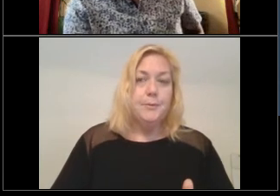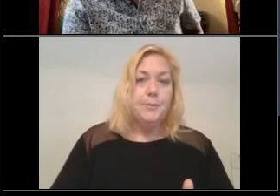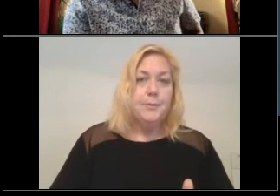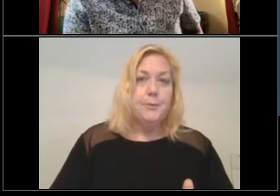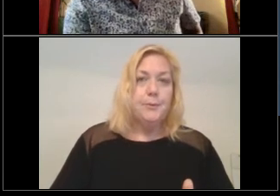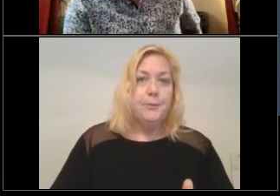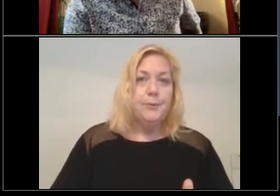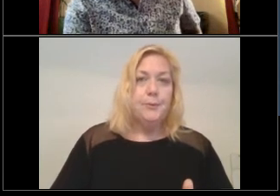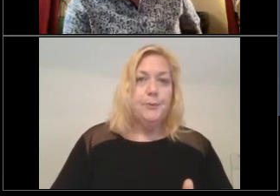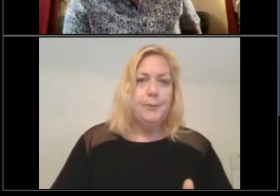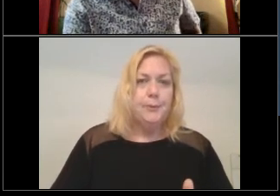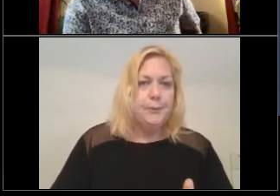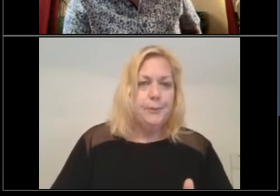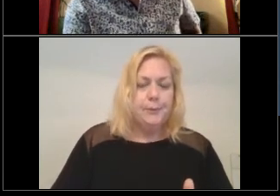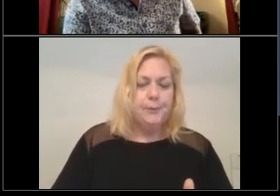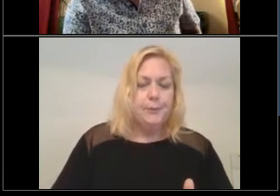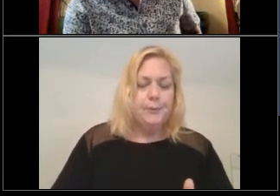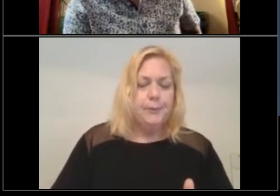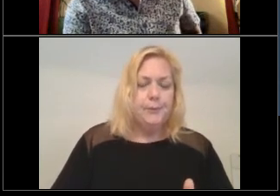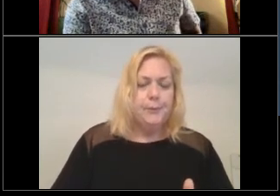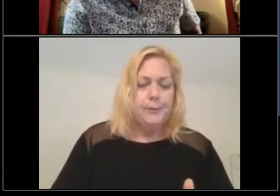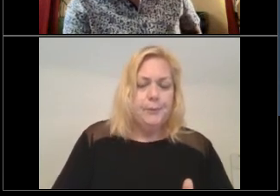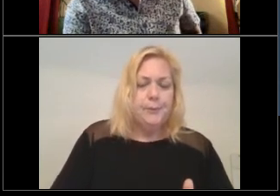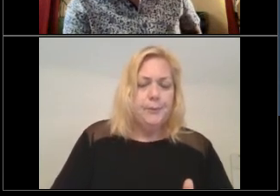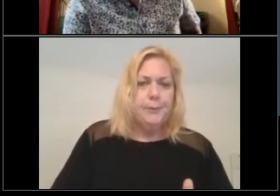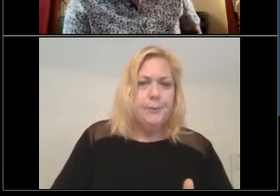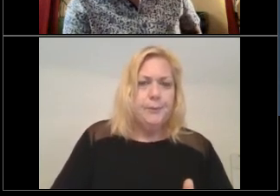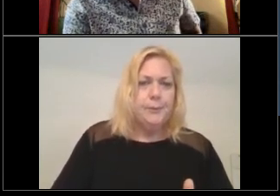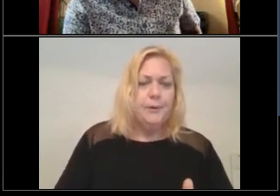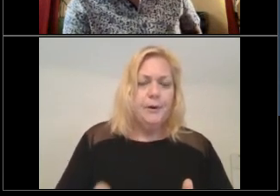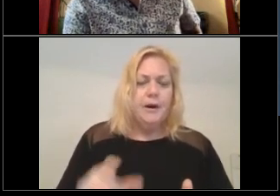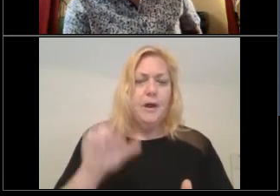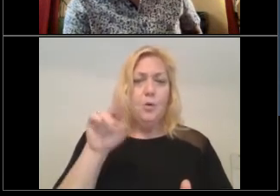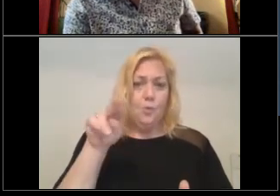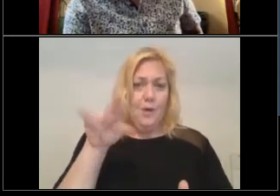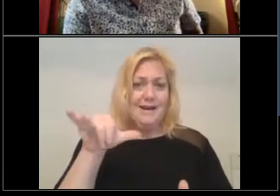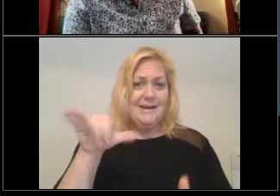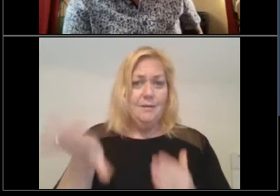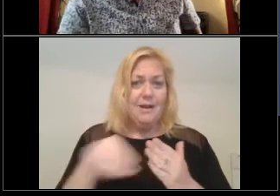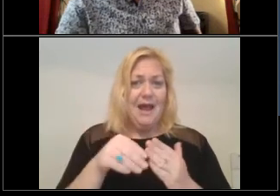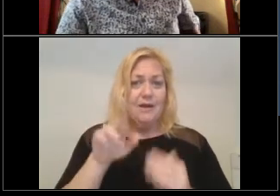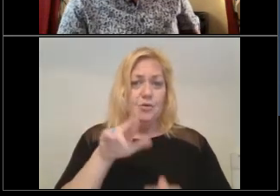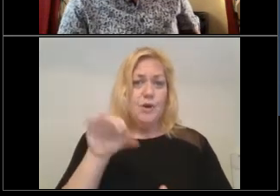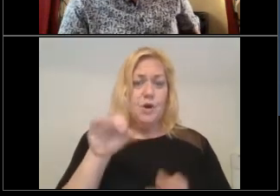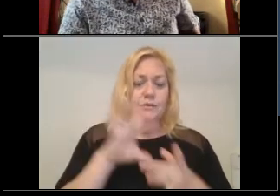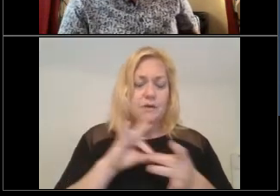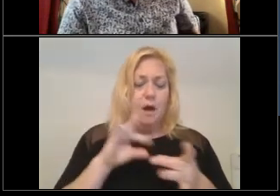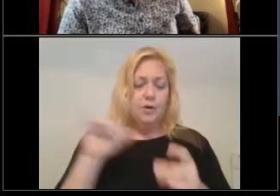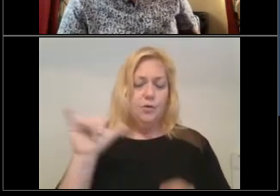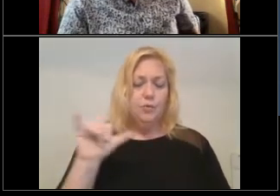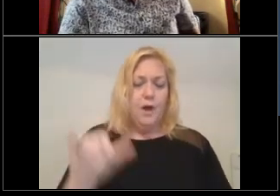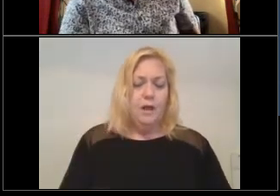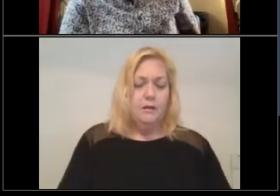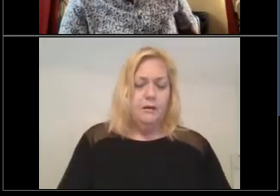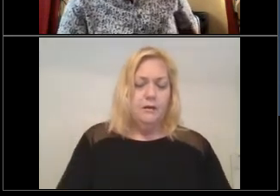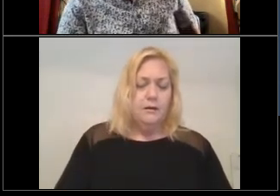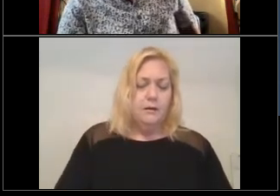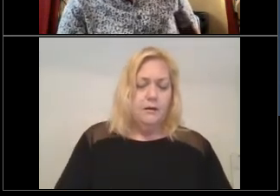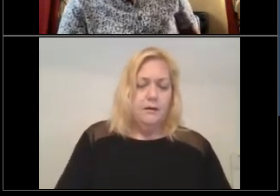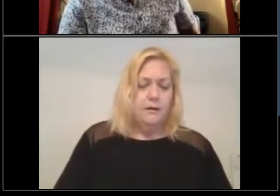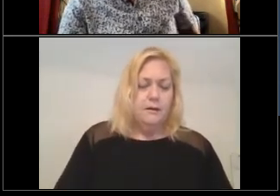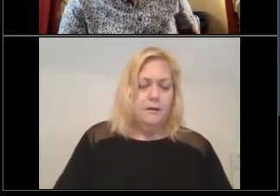Yeah, and I'd love to just build. Oh yeah, thanks, Nayla. I'd love to build on Rio's comment as well. I think that that, you know, the